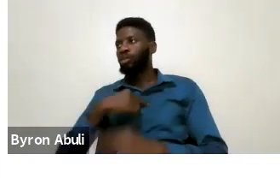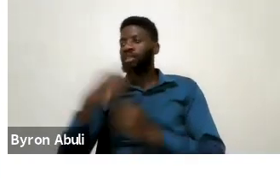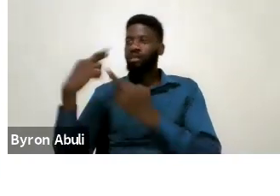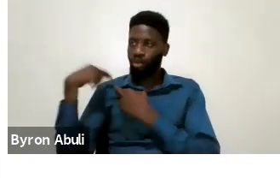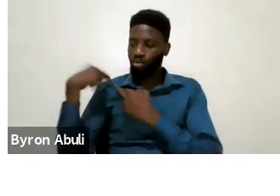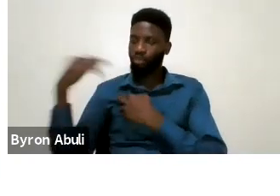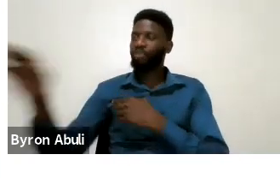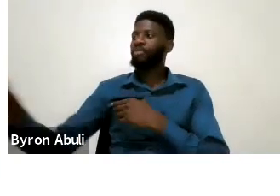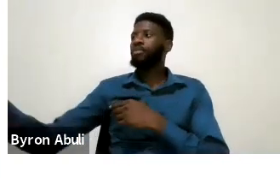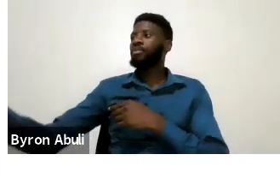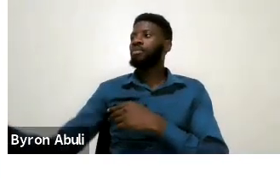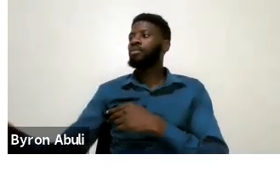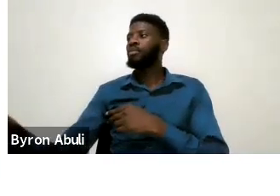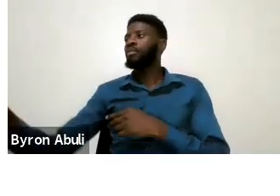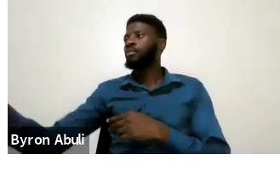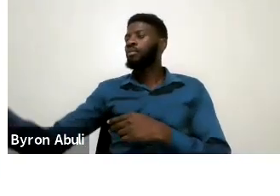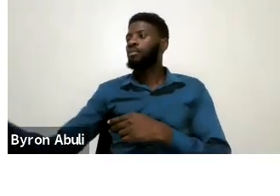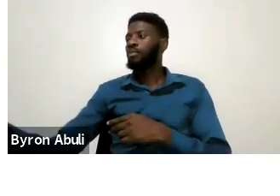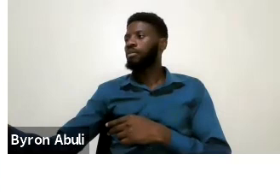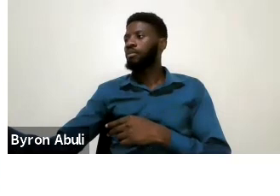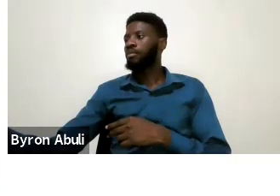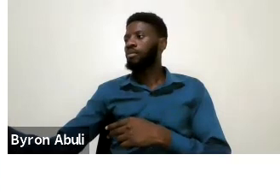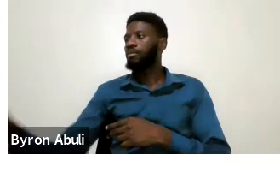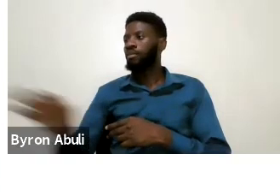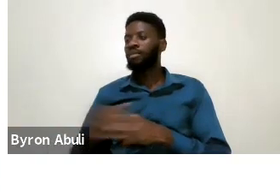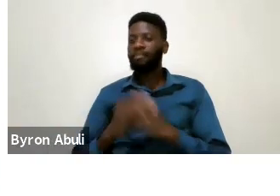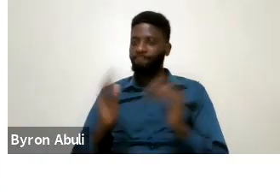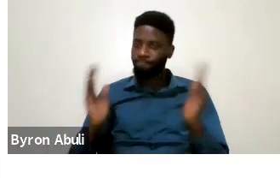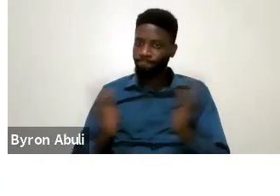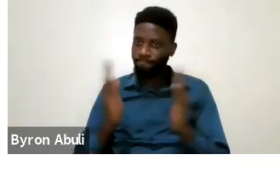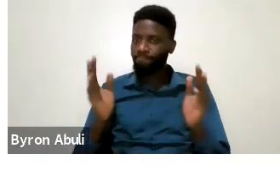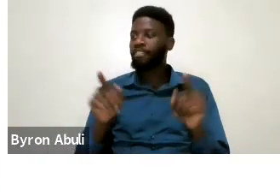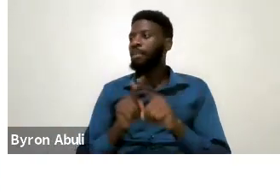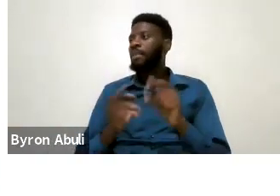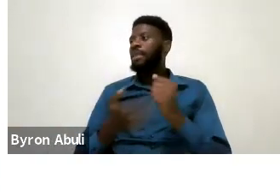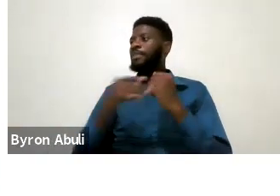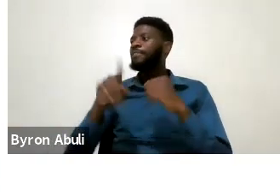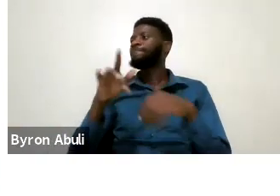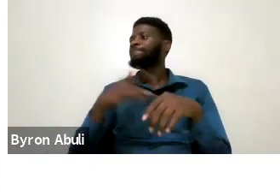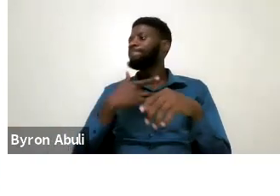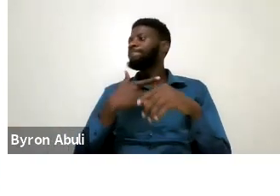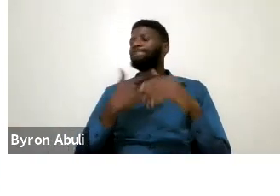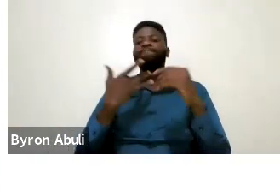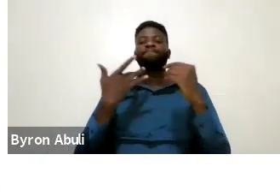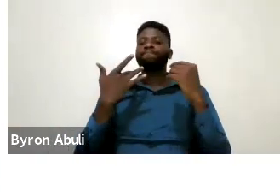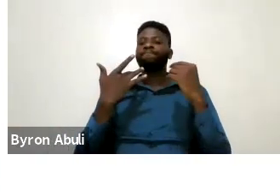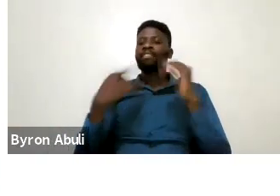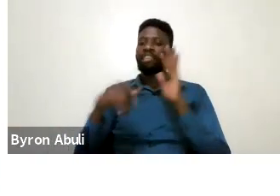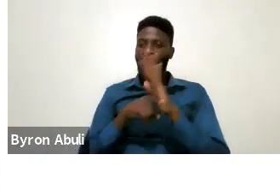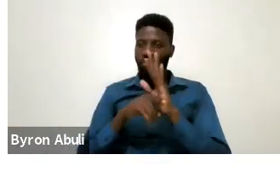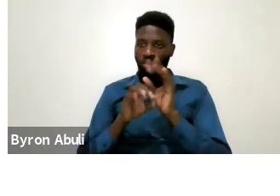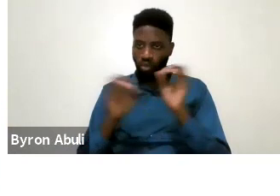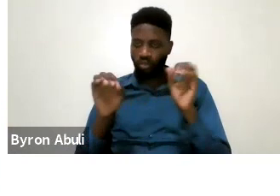to be able to encourage them and to be able to pull them out of this, negativity that they have. And I also was